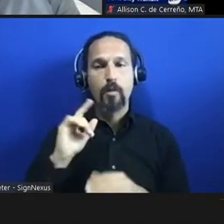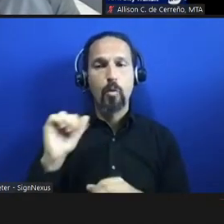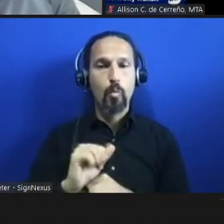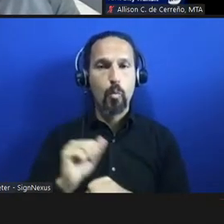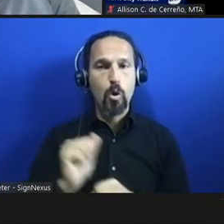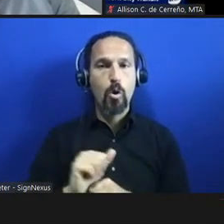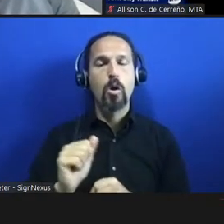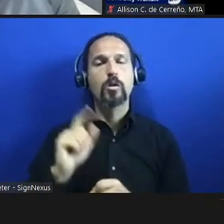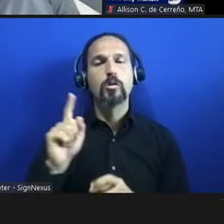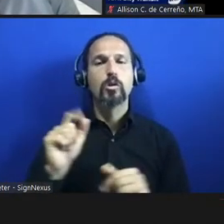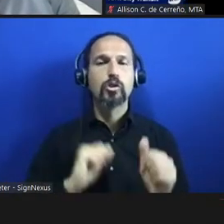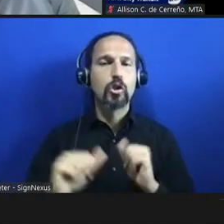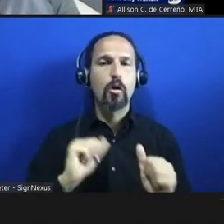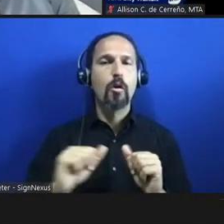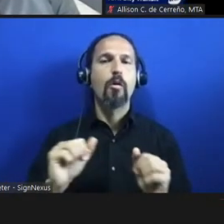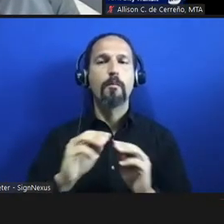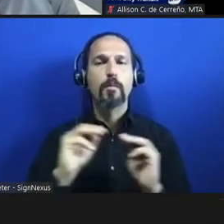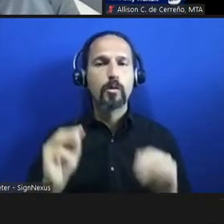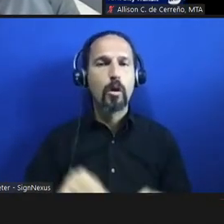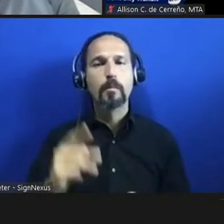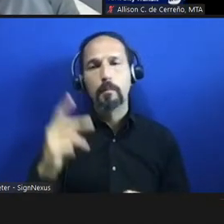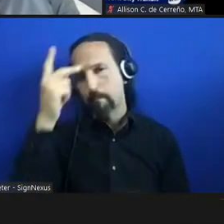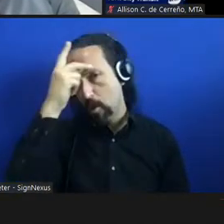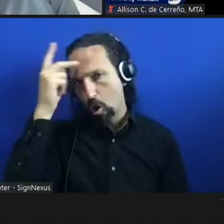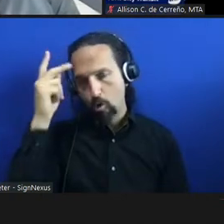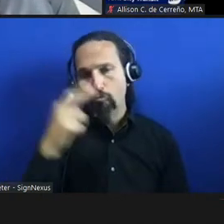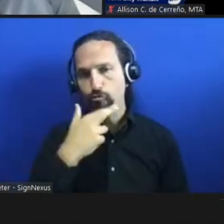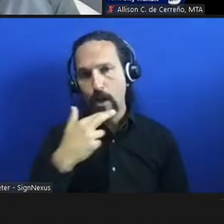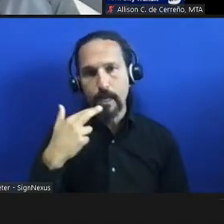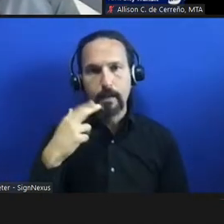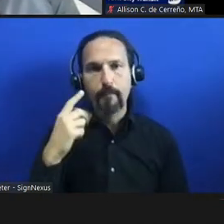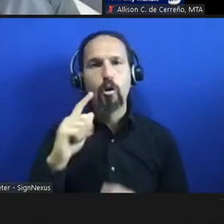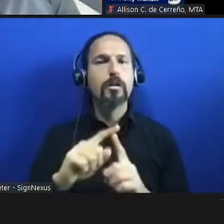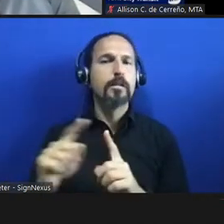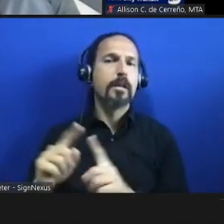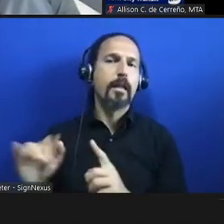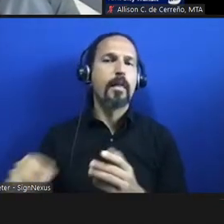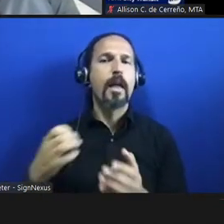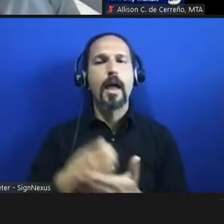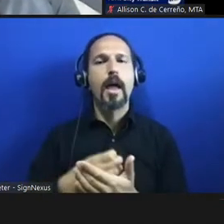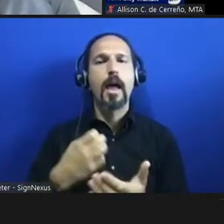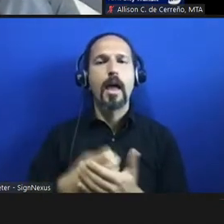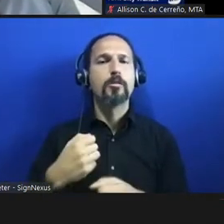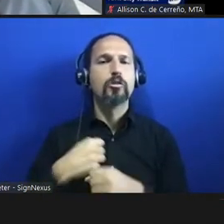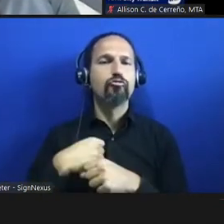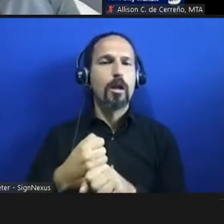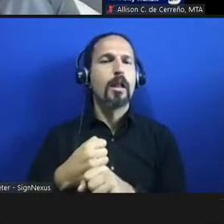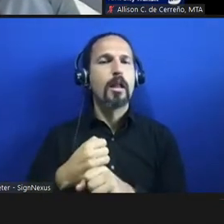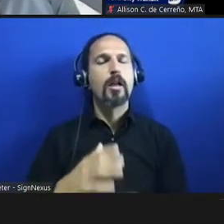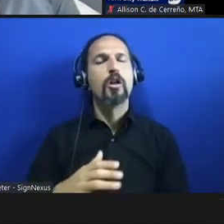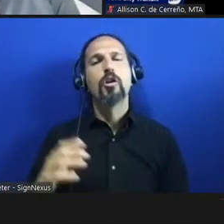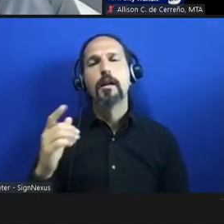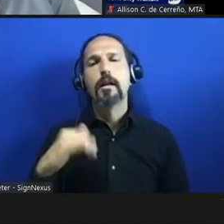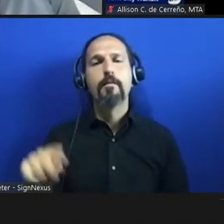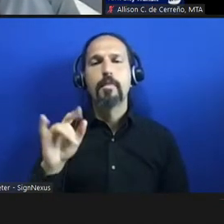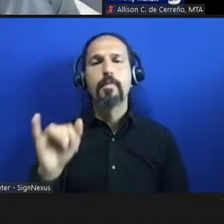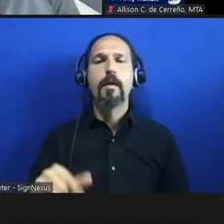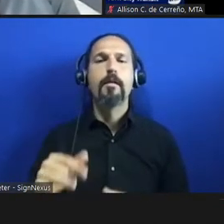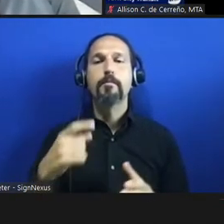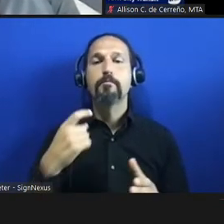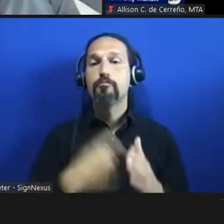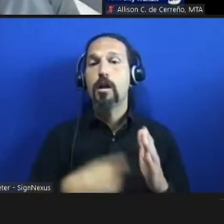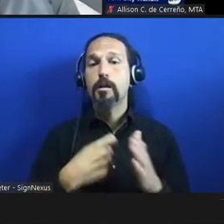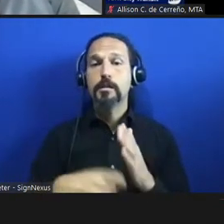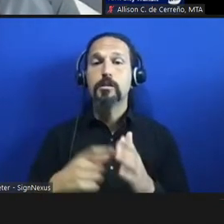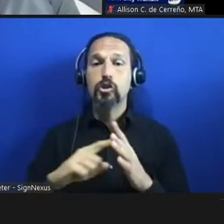to frequent shows theaters museums Parks restaurants or any other economic and cultural generator if congestion pricing is to be implemented